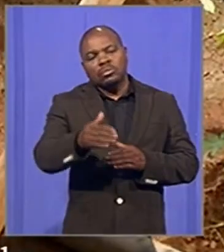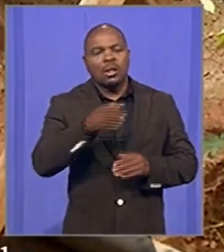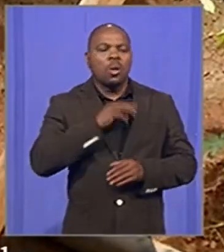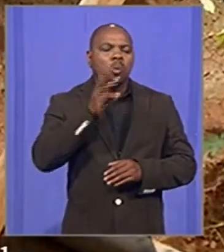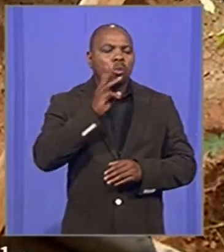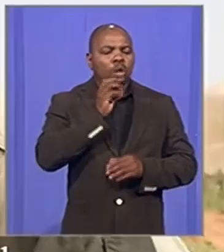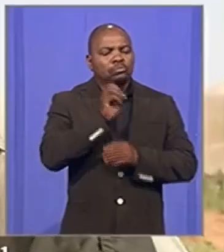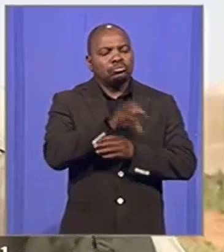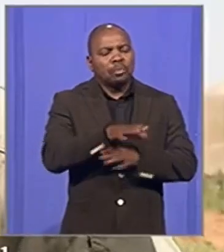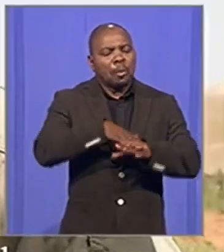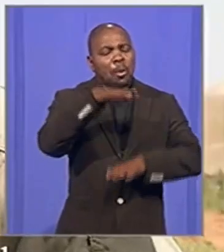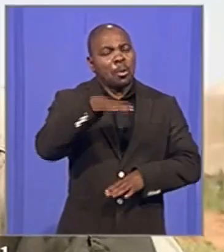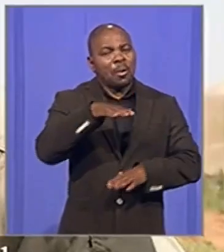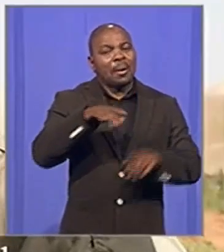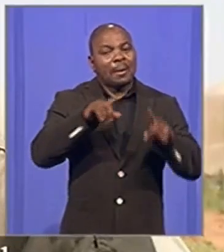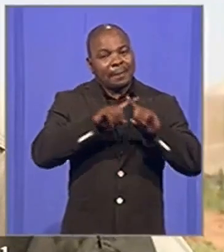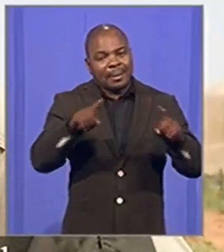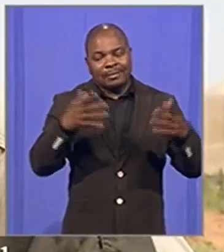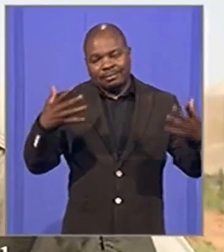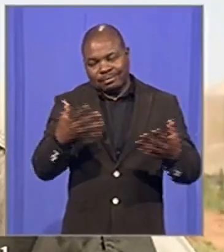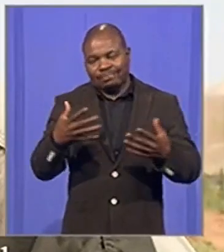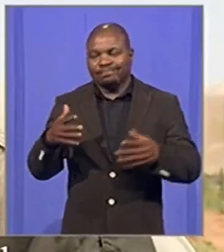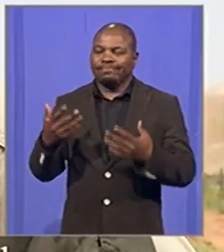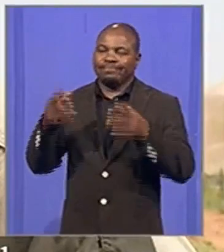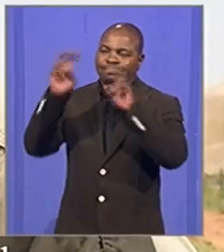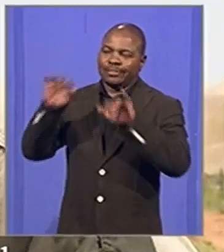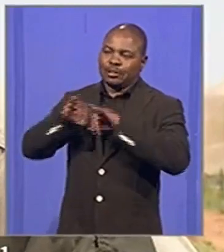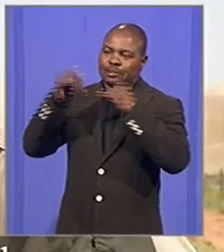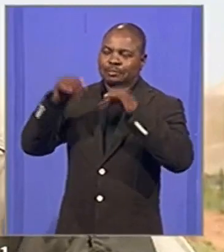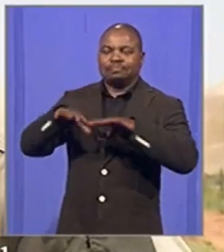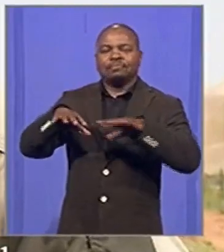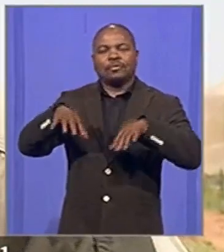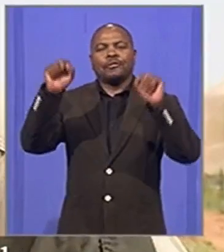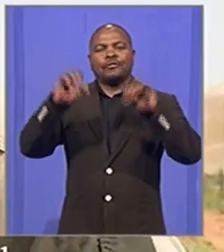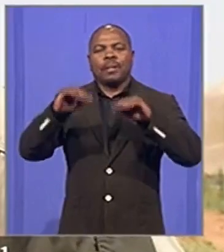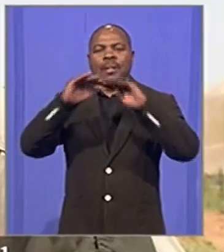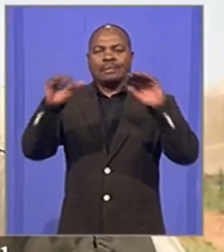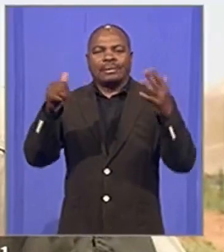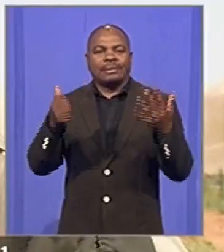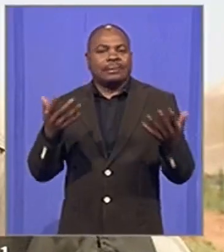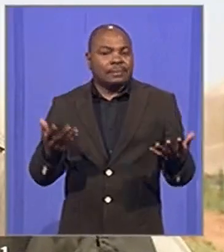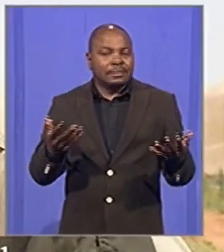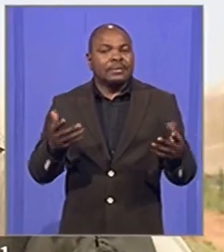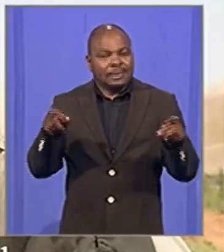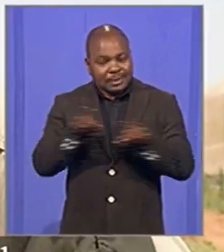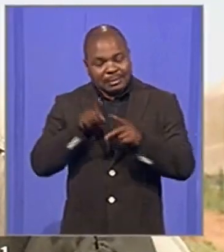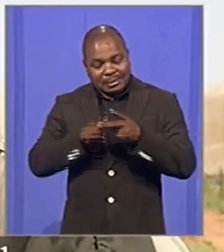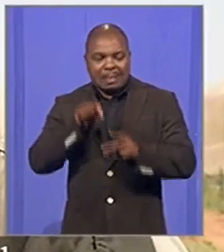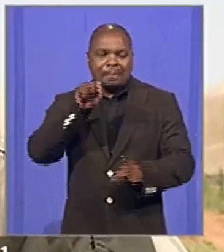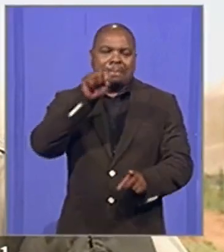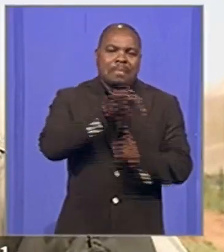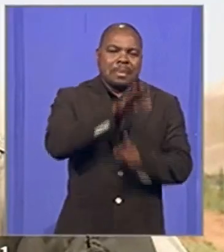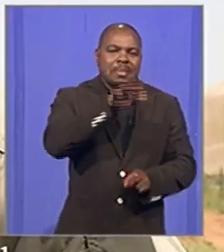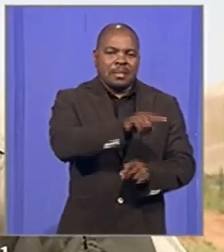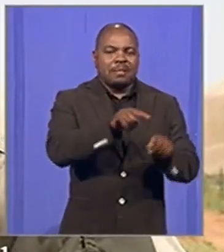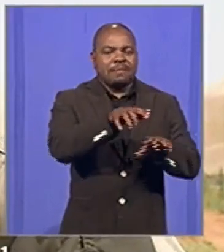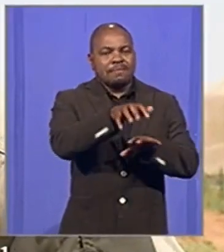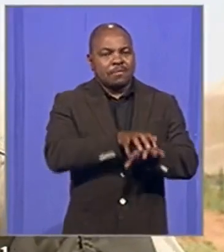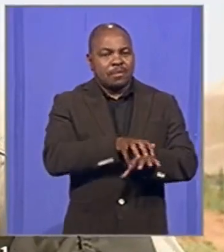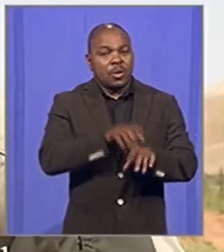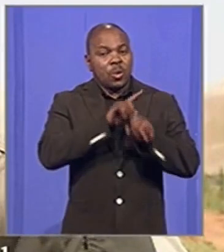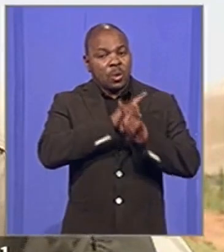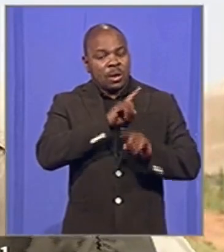nosetsa ka yona but ya ba gore Eskom implementa stage 6 ya load shedding and yeo e le le yona e re affectile kudu-kudu because